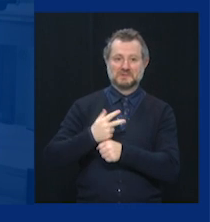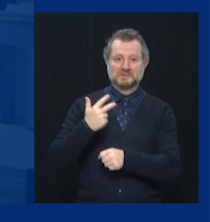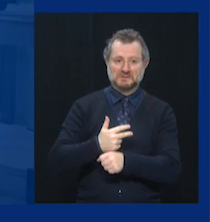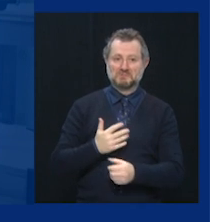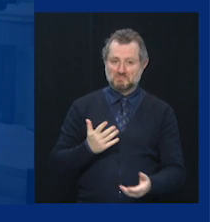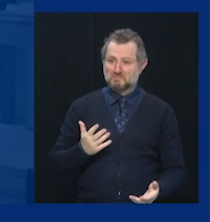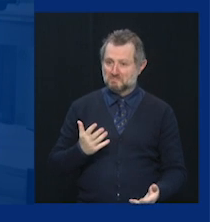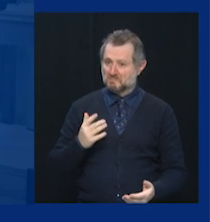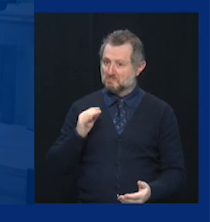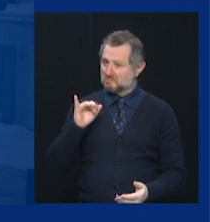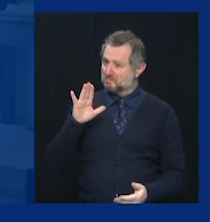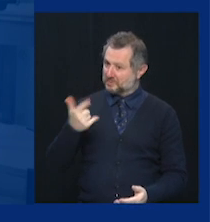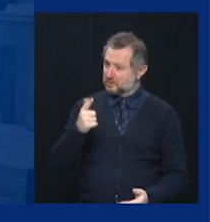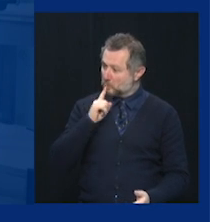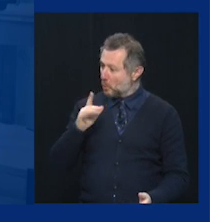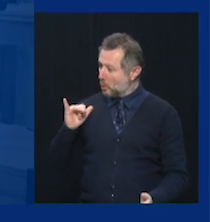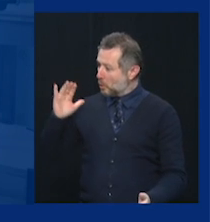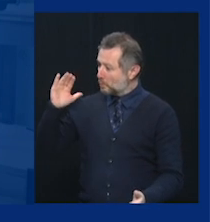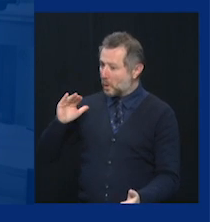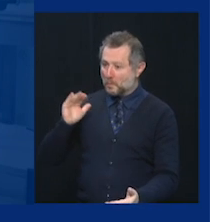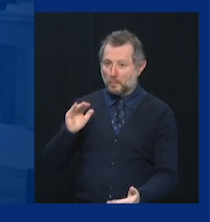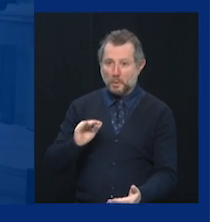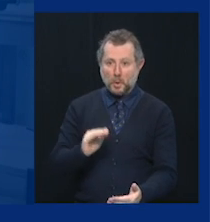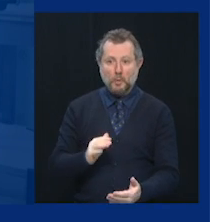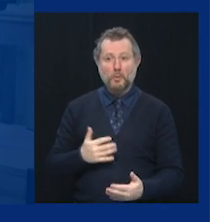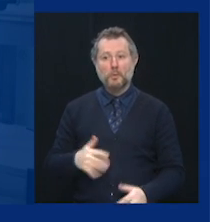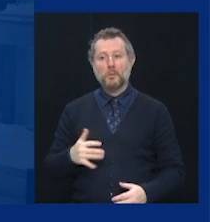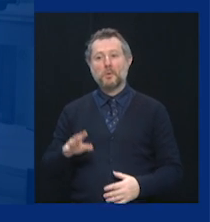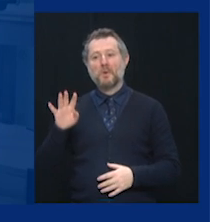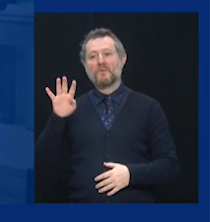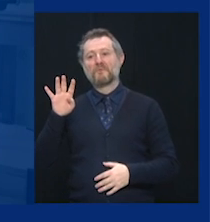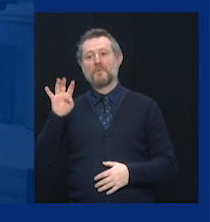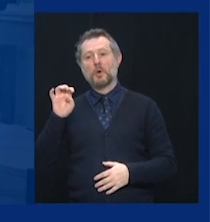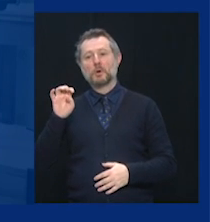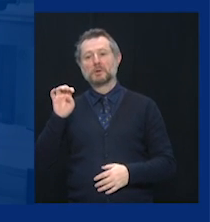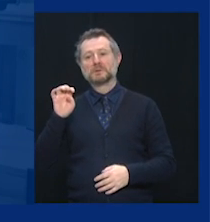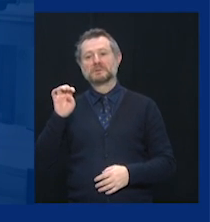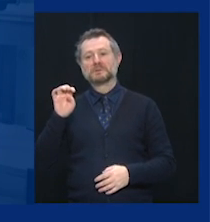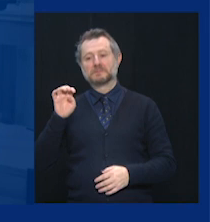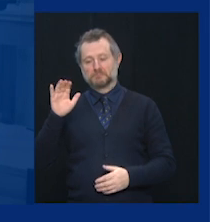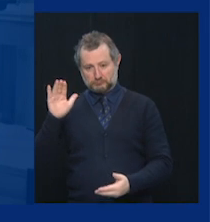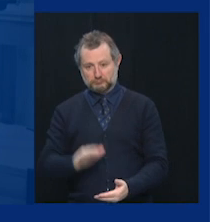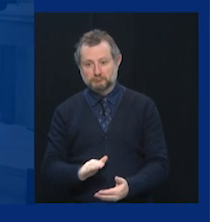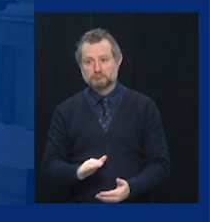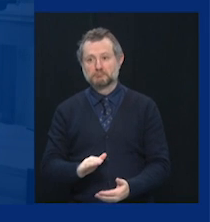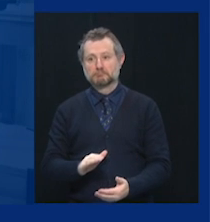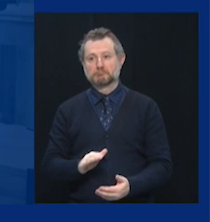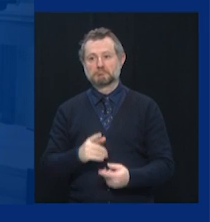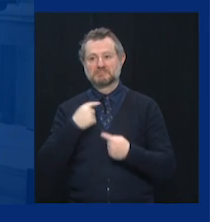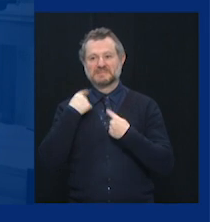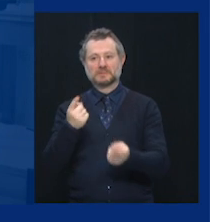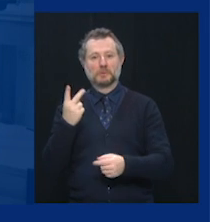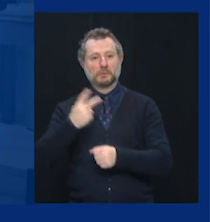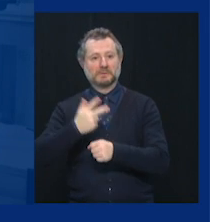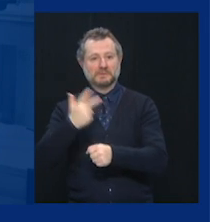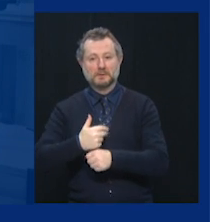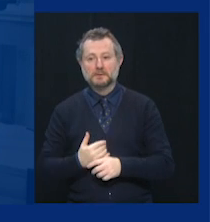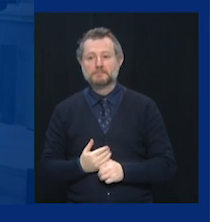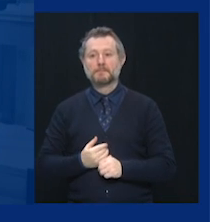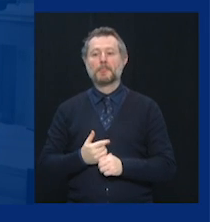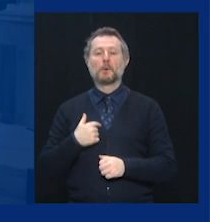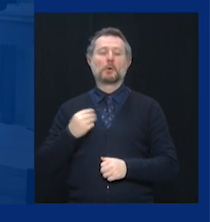Significant decrease, 400 over the past couple of days. So that's really positive